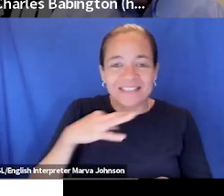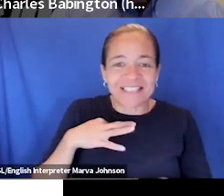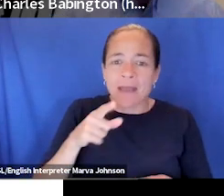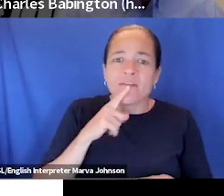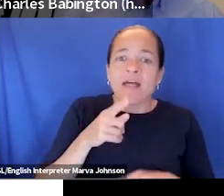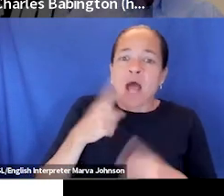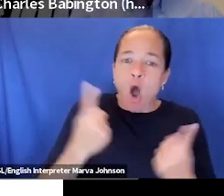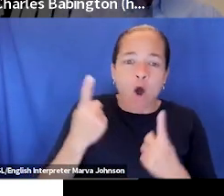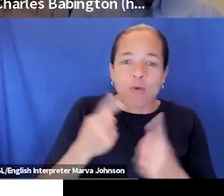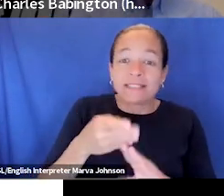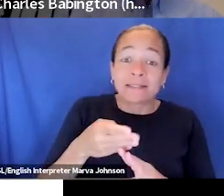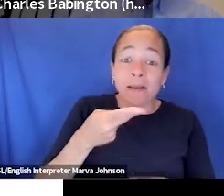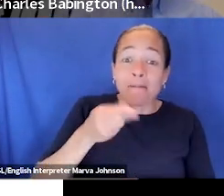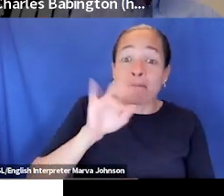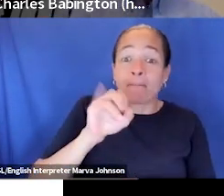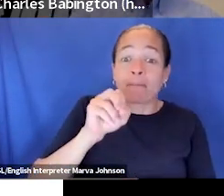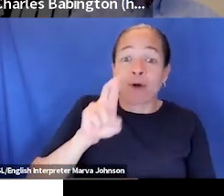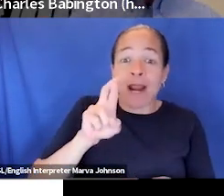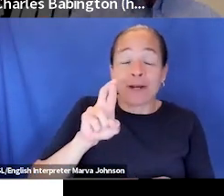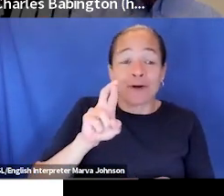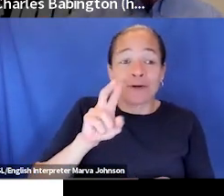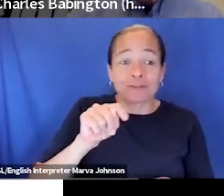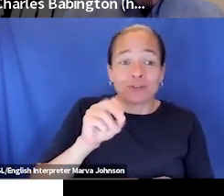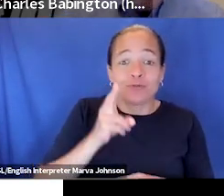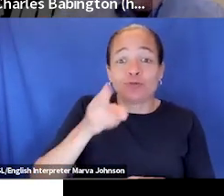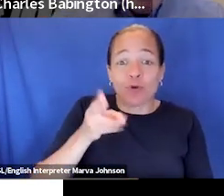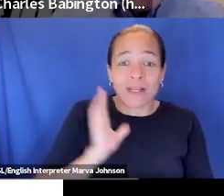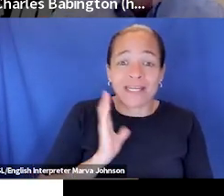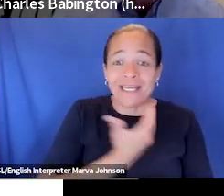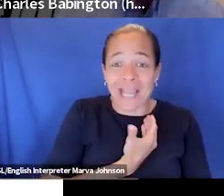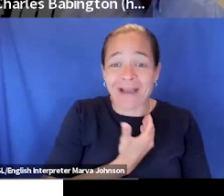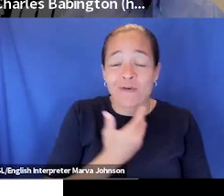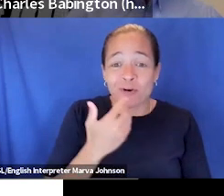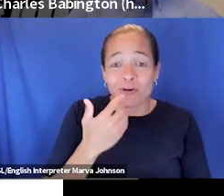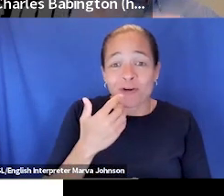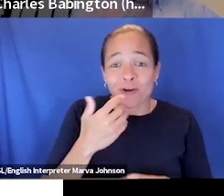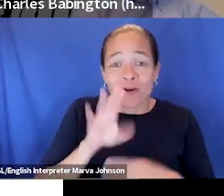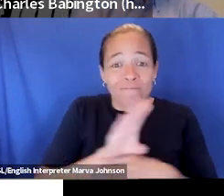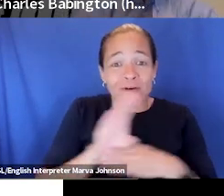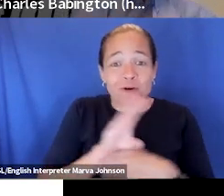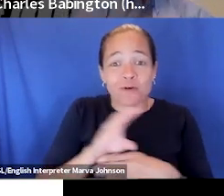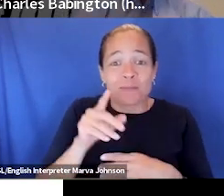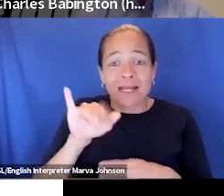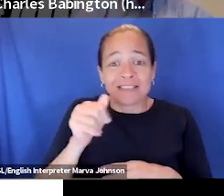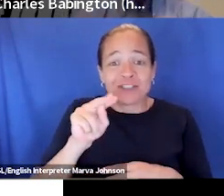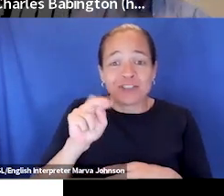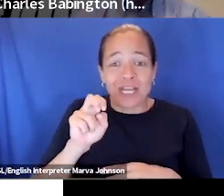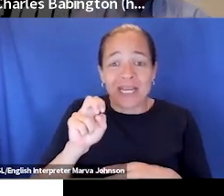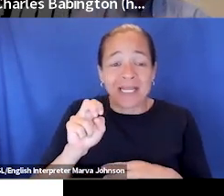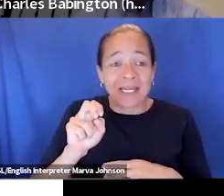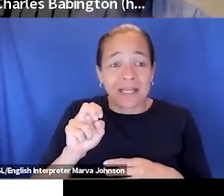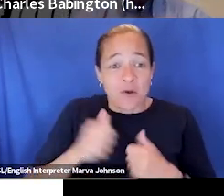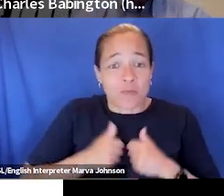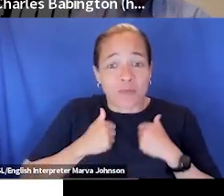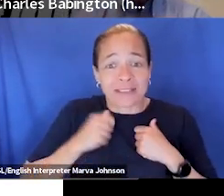our firm, Jan resided in Texas. Okay, it's not a crime to write that, but if Jan had just joined your organization and you